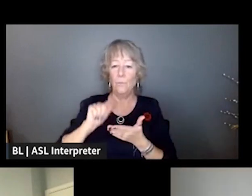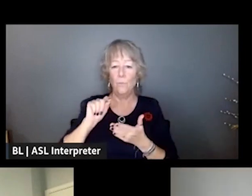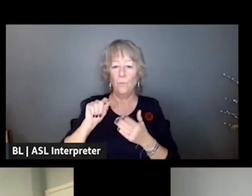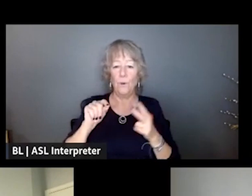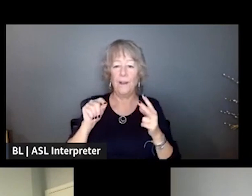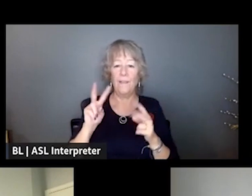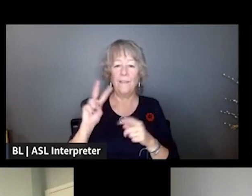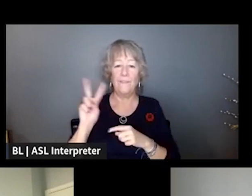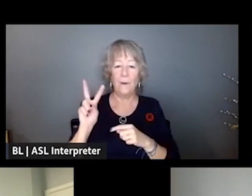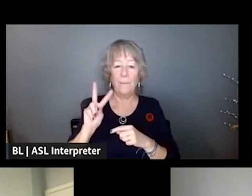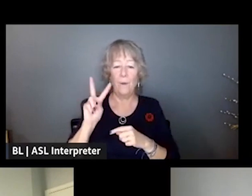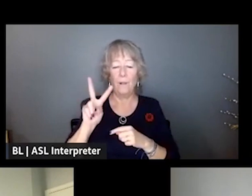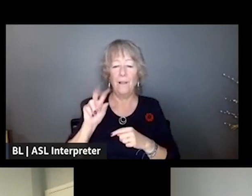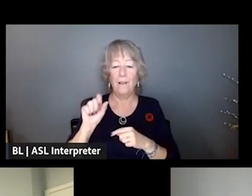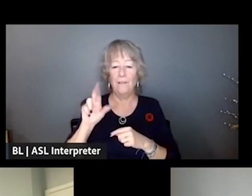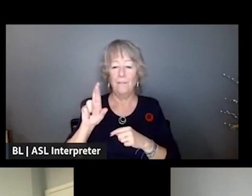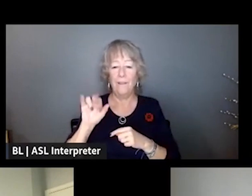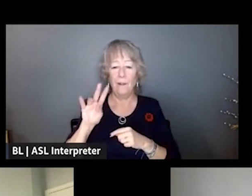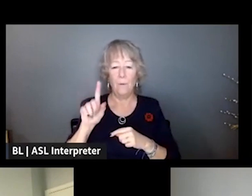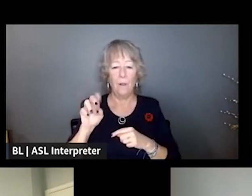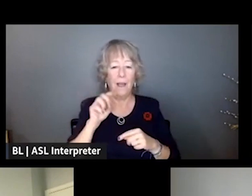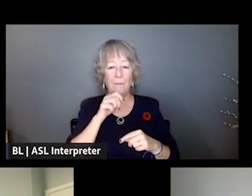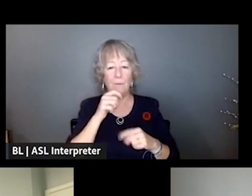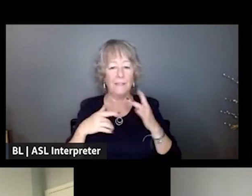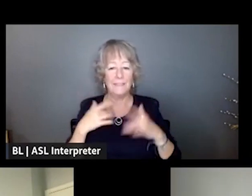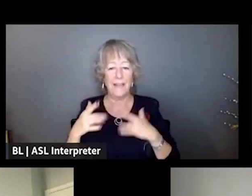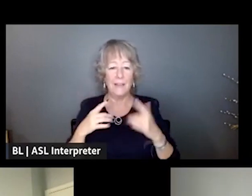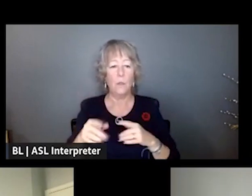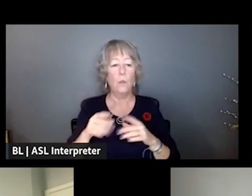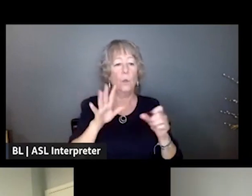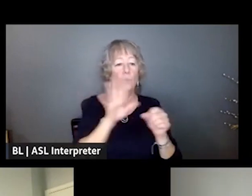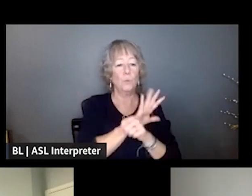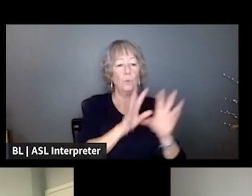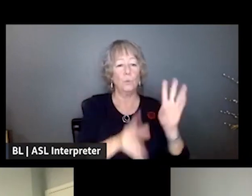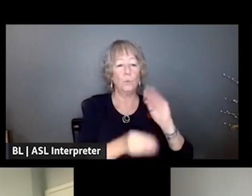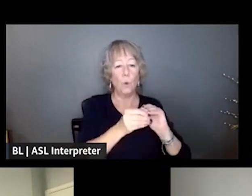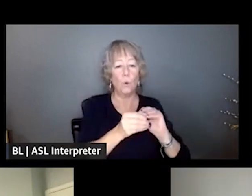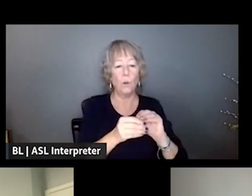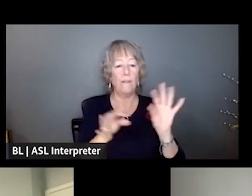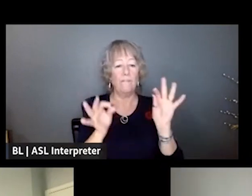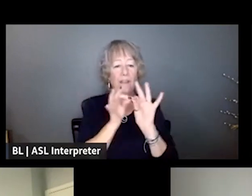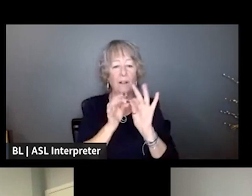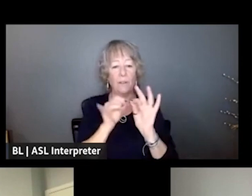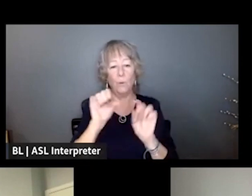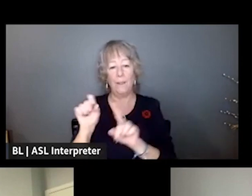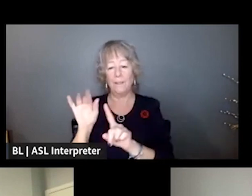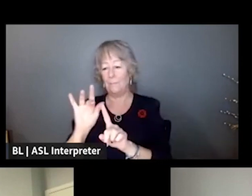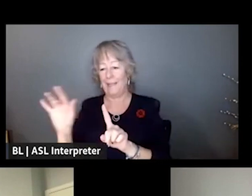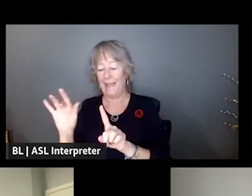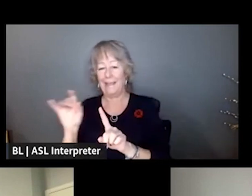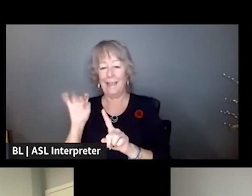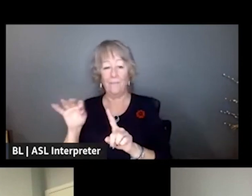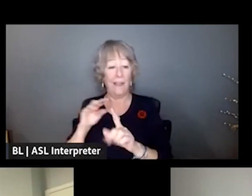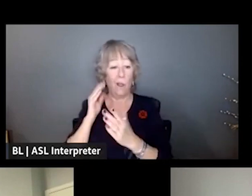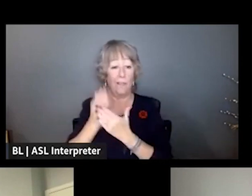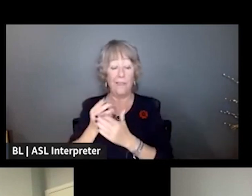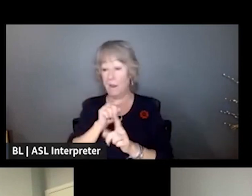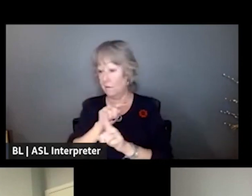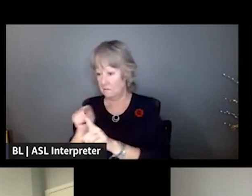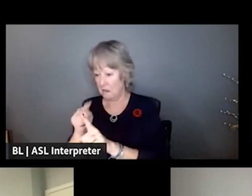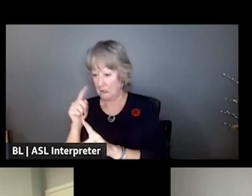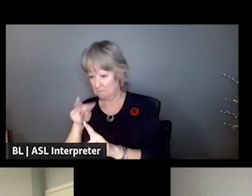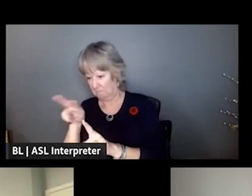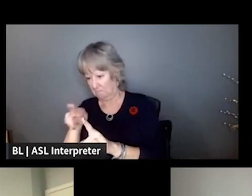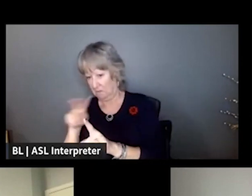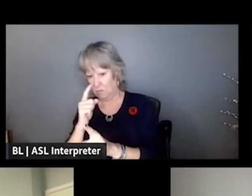Yeah, I'm not exciting like that. Like, total value is blank, and then if I got there and the number looks correct, I